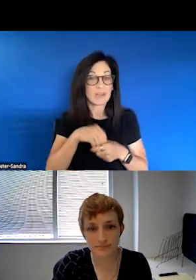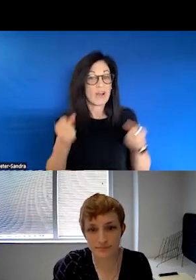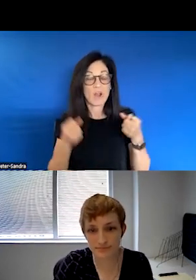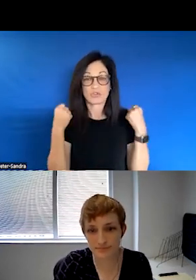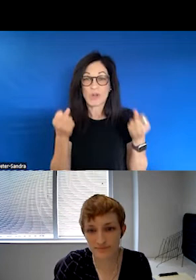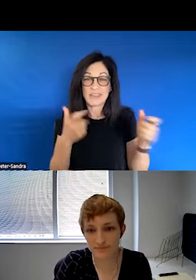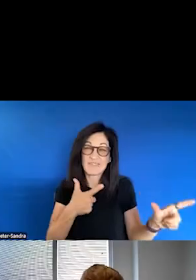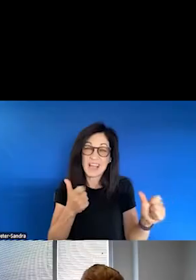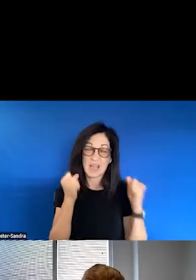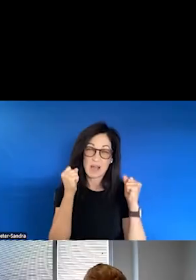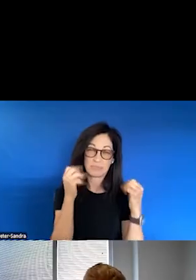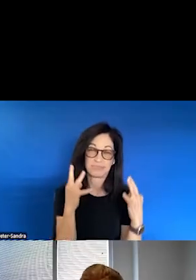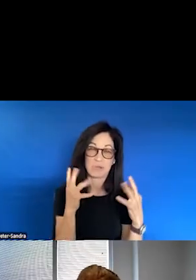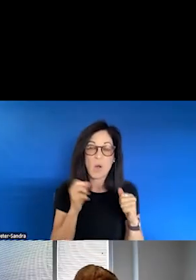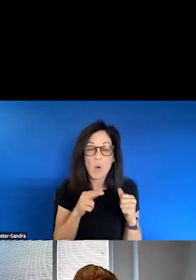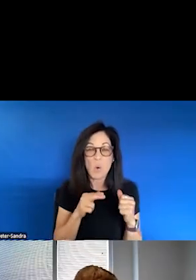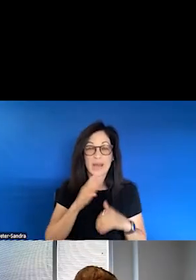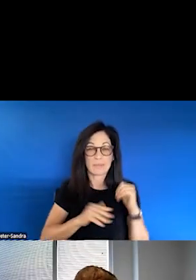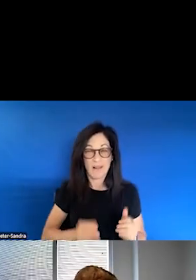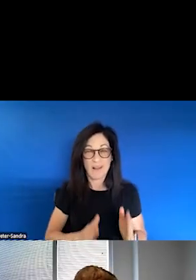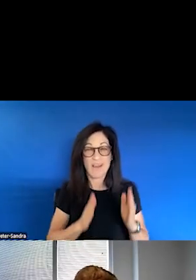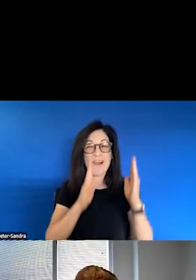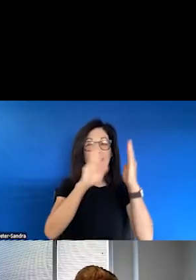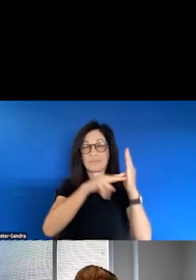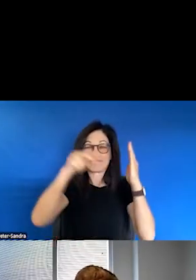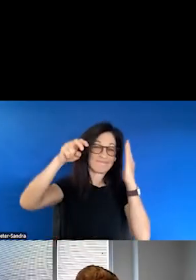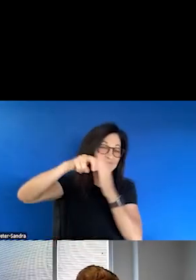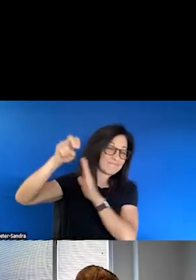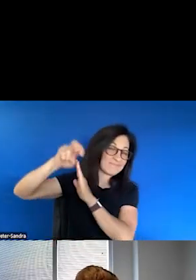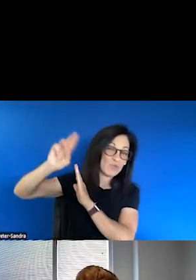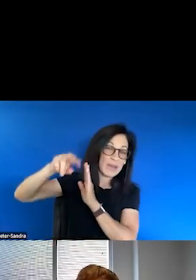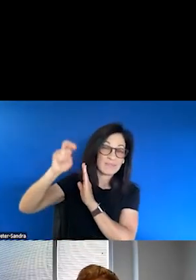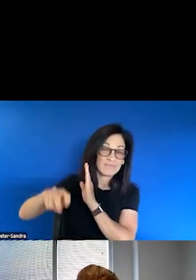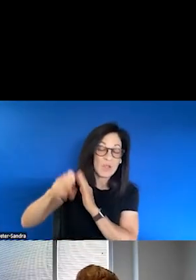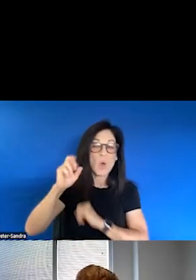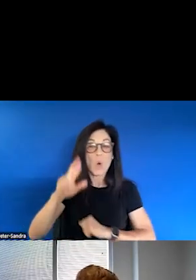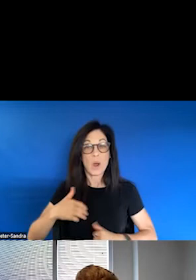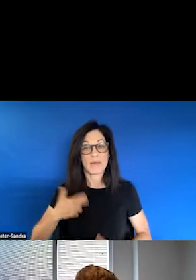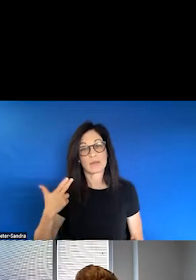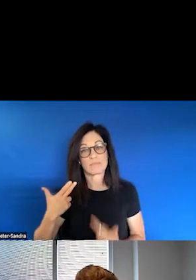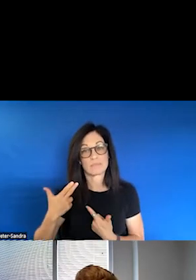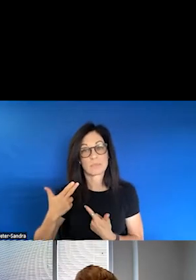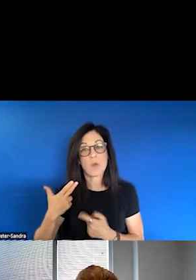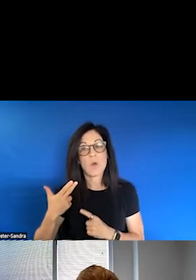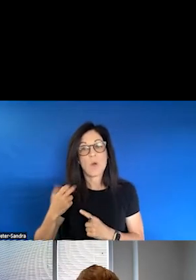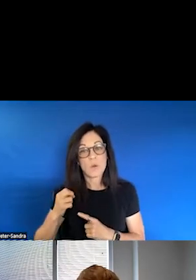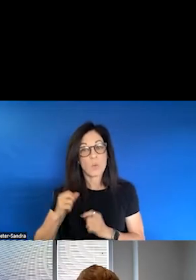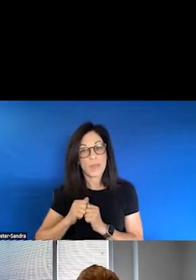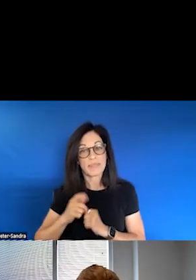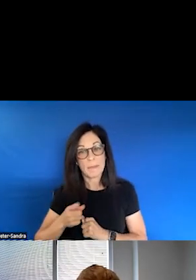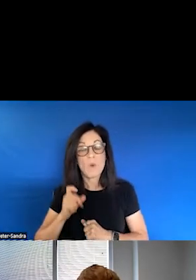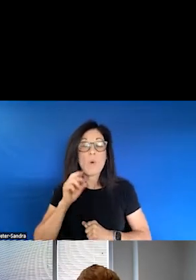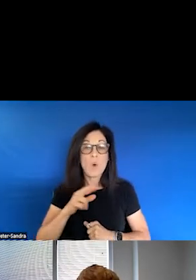standing next to a window in a high-rise building or holding a firearm or a bottle of pills. And all you have are